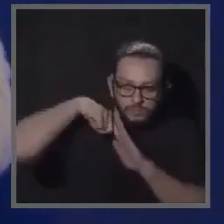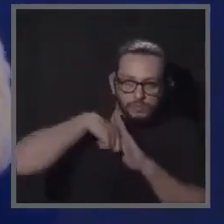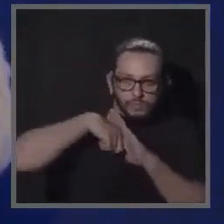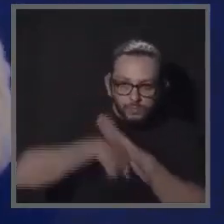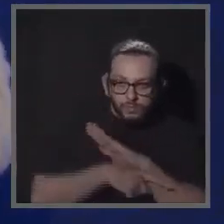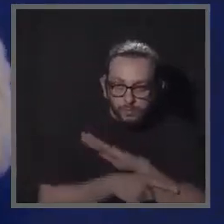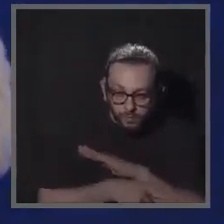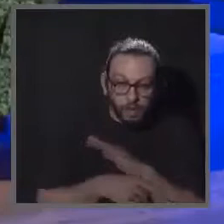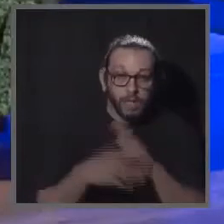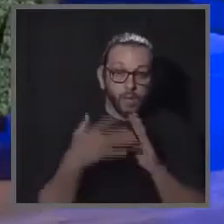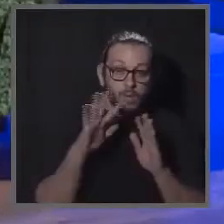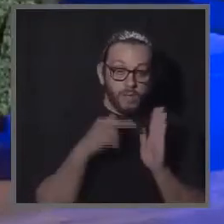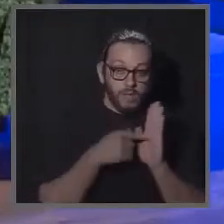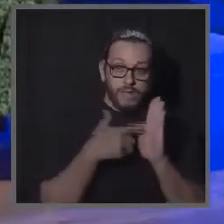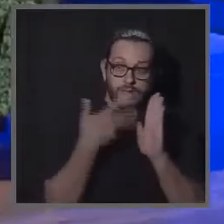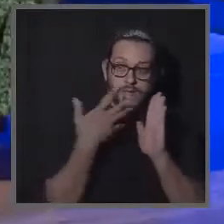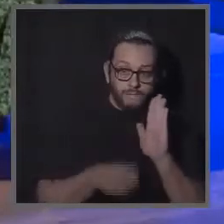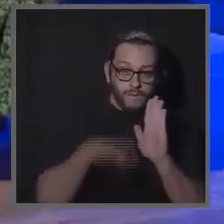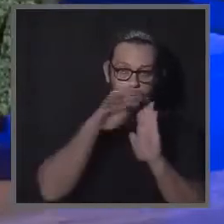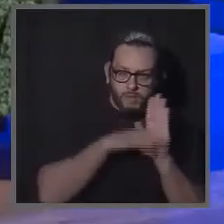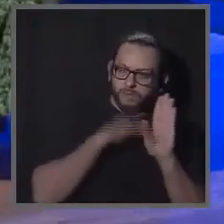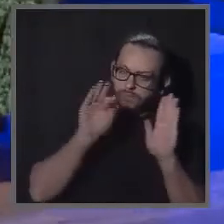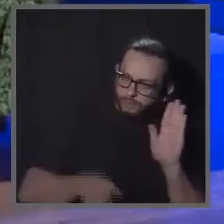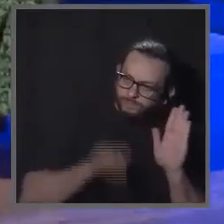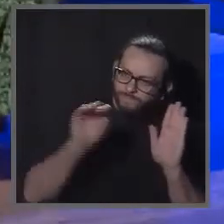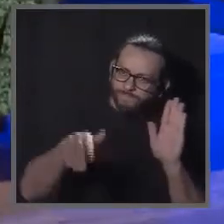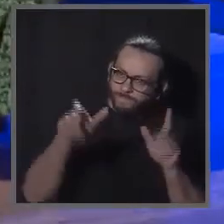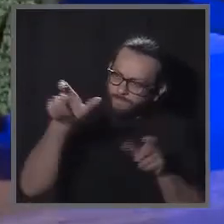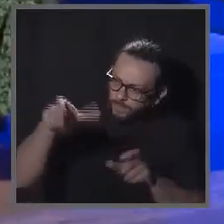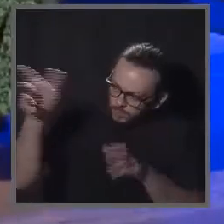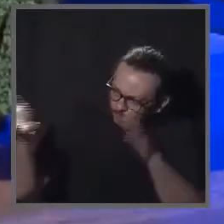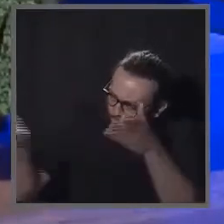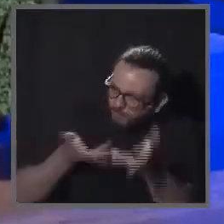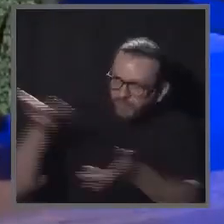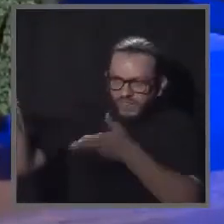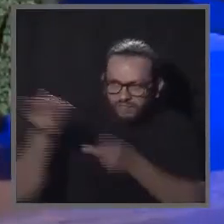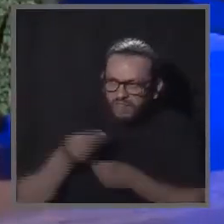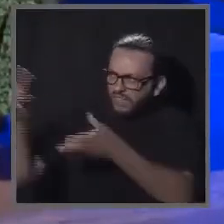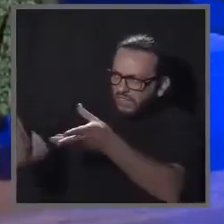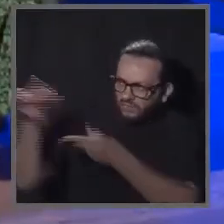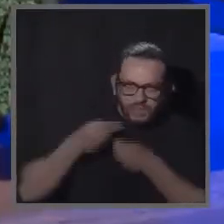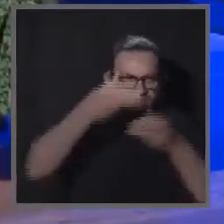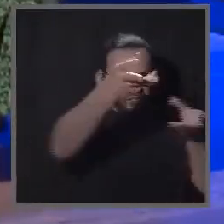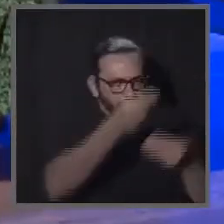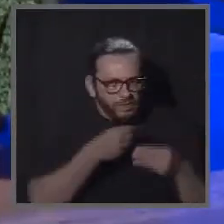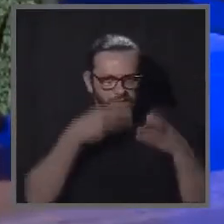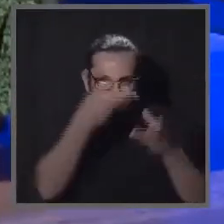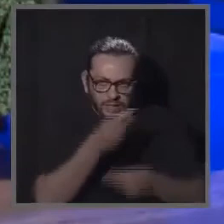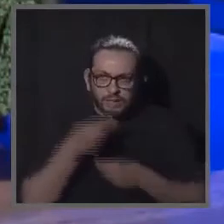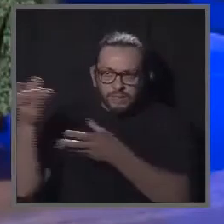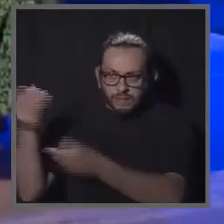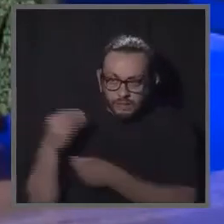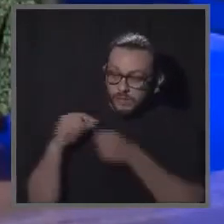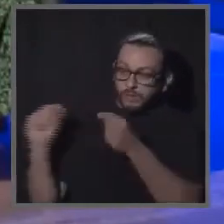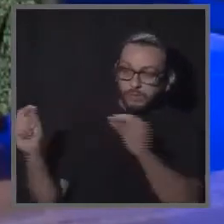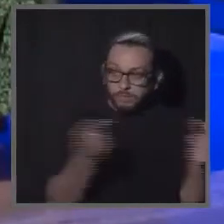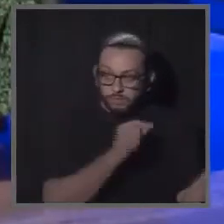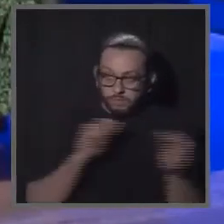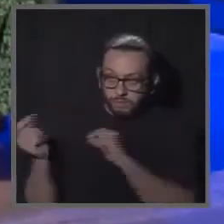when people are being summoned, when people are being invited in some way, and when we arrive at